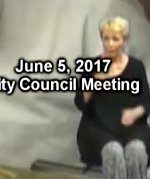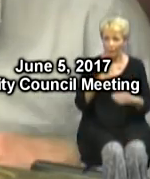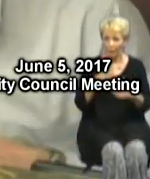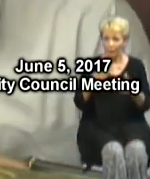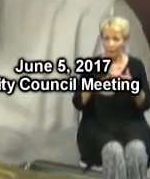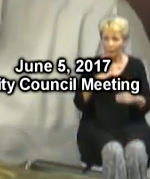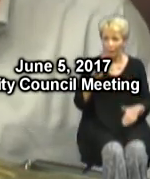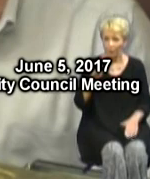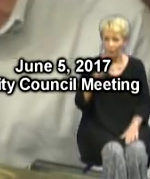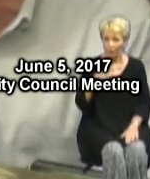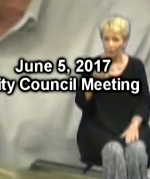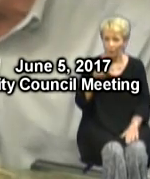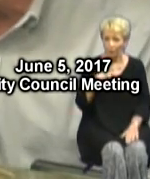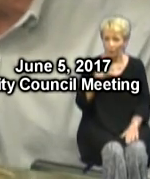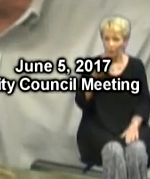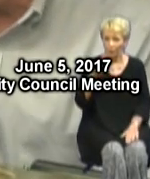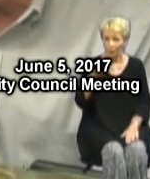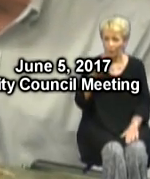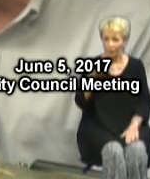on June